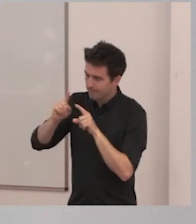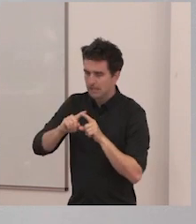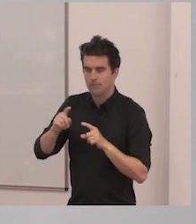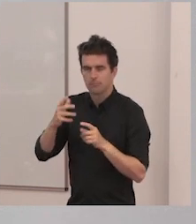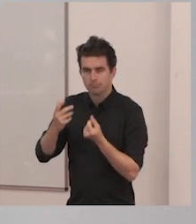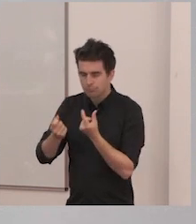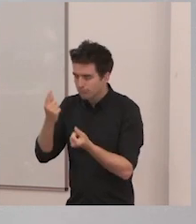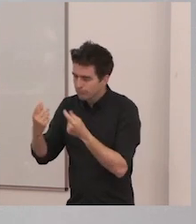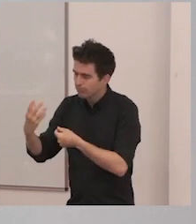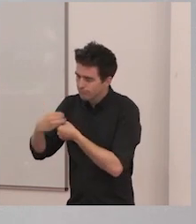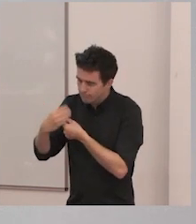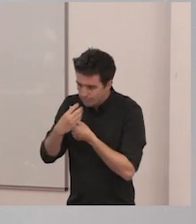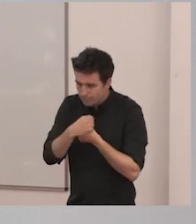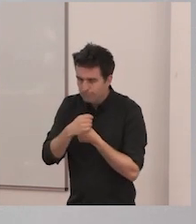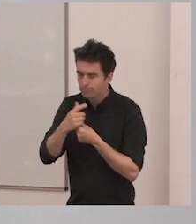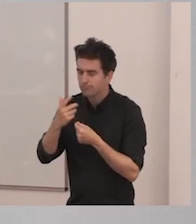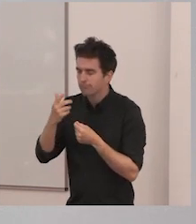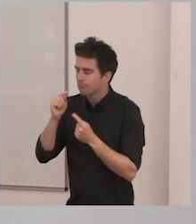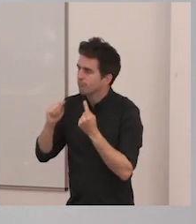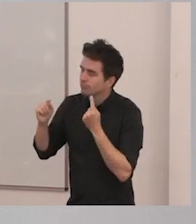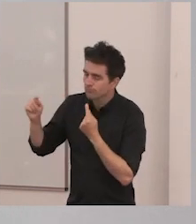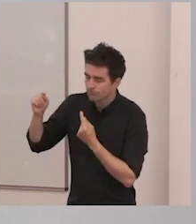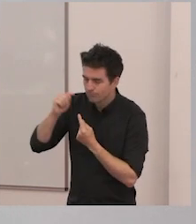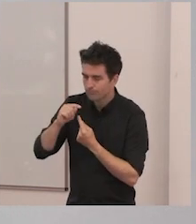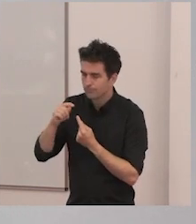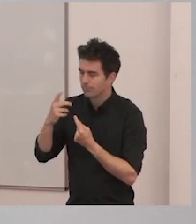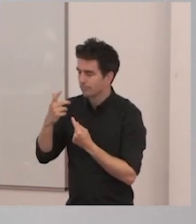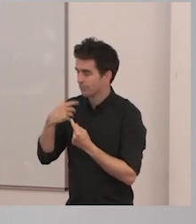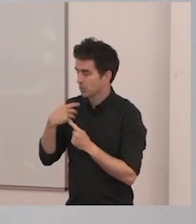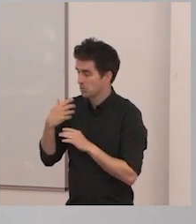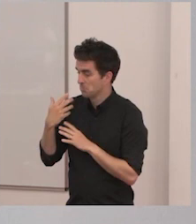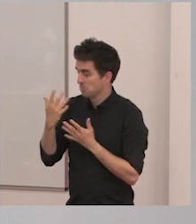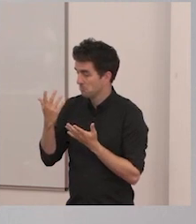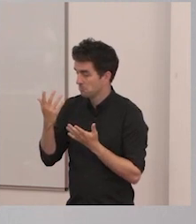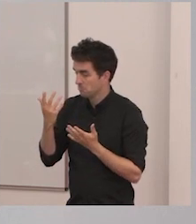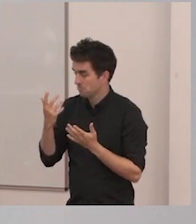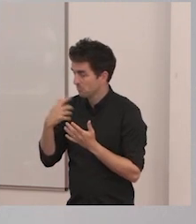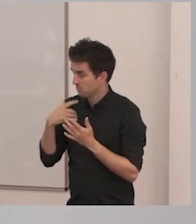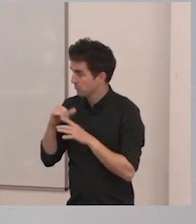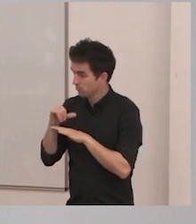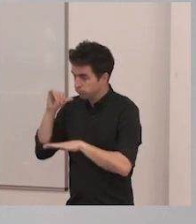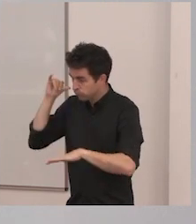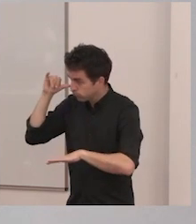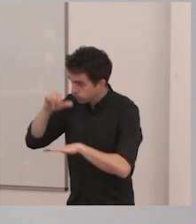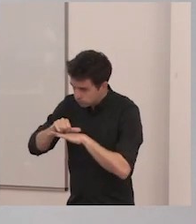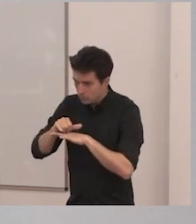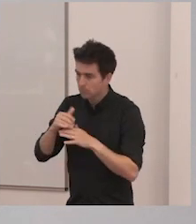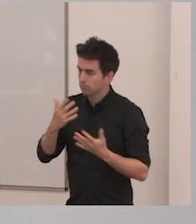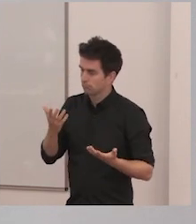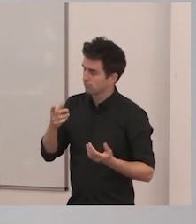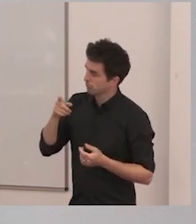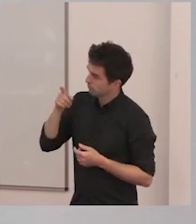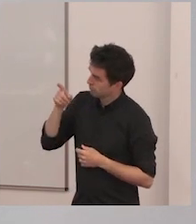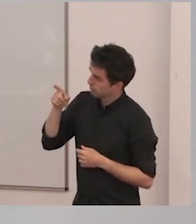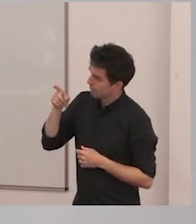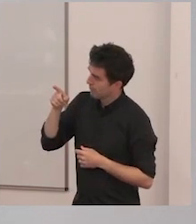Brona has not left me much left to discuss. That was an excellent overview of both CRC and CRPD